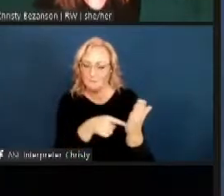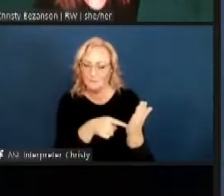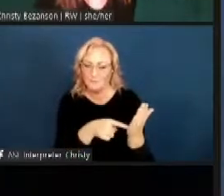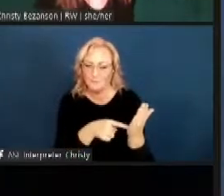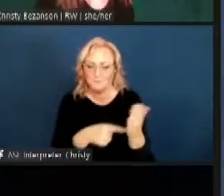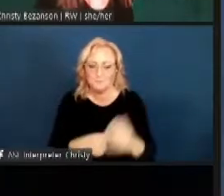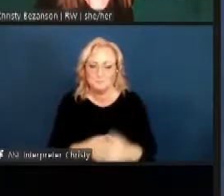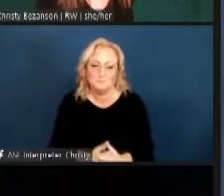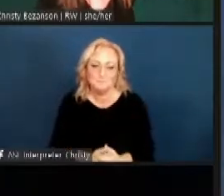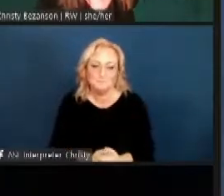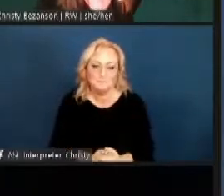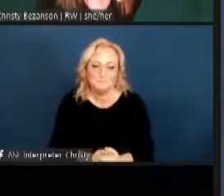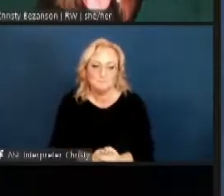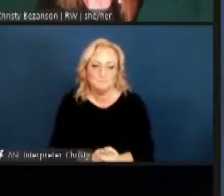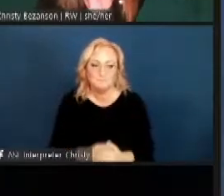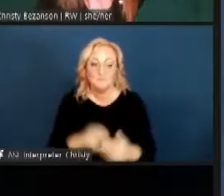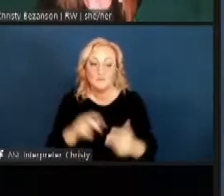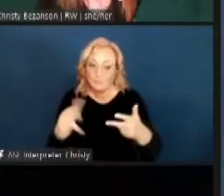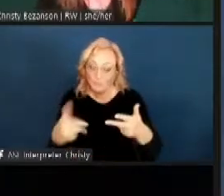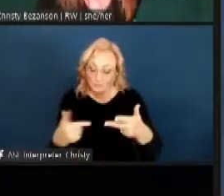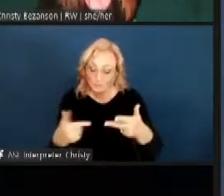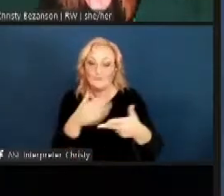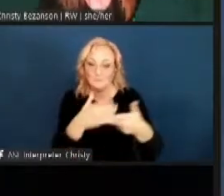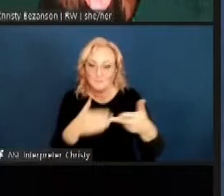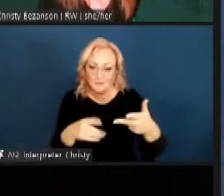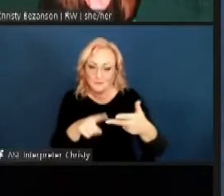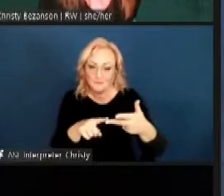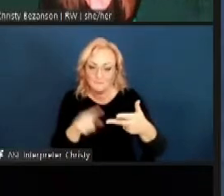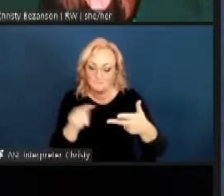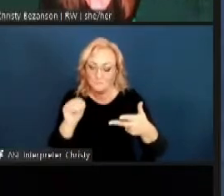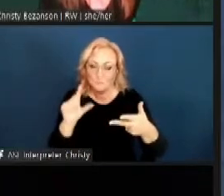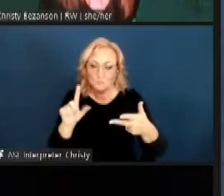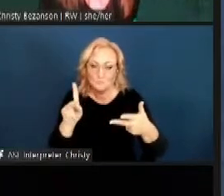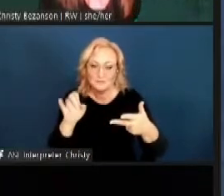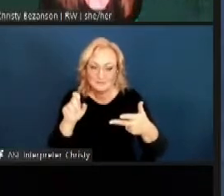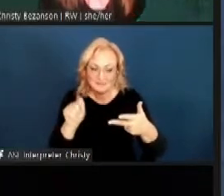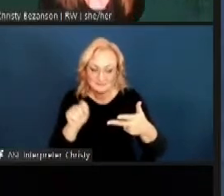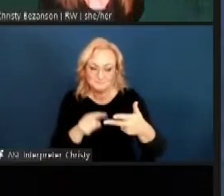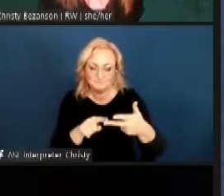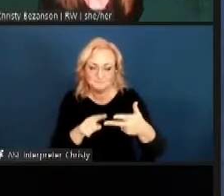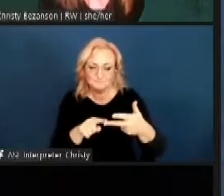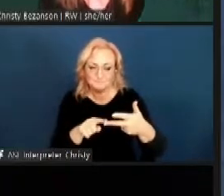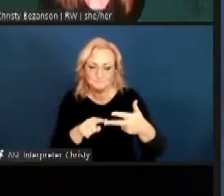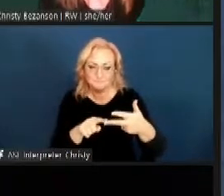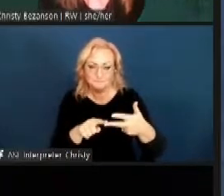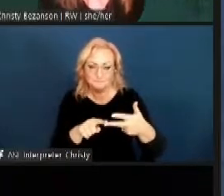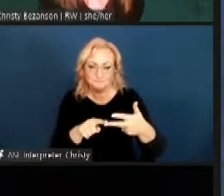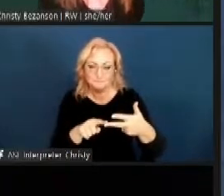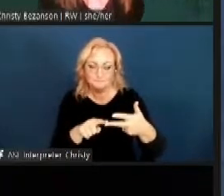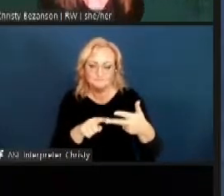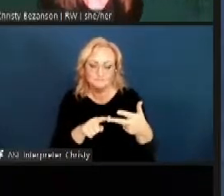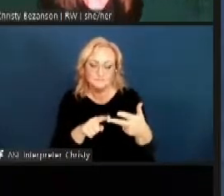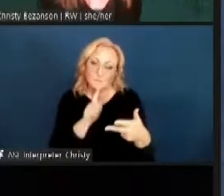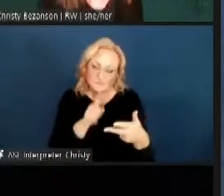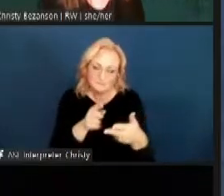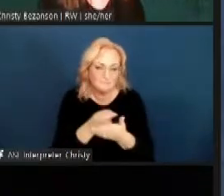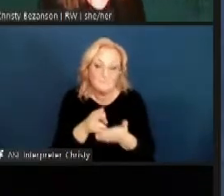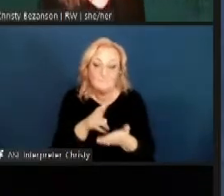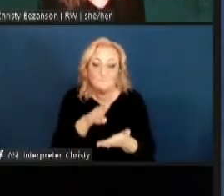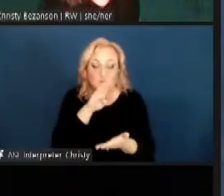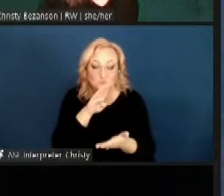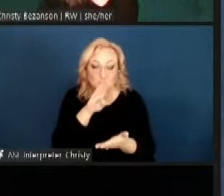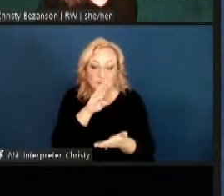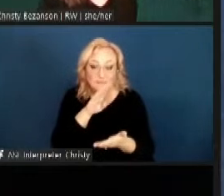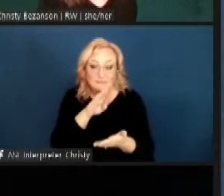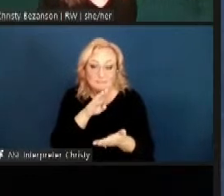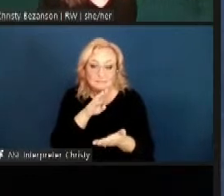them. And the third prong of the toolkit is that I don't think there's anything more frustrating, and I've been